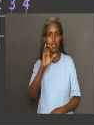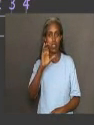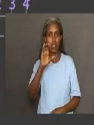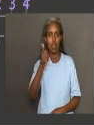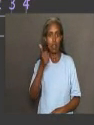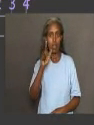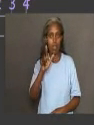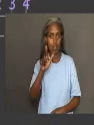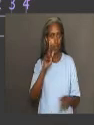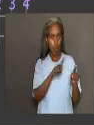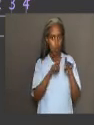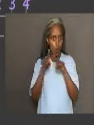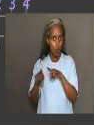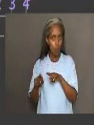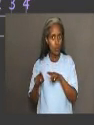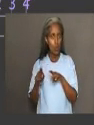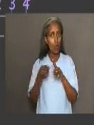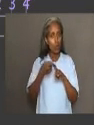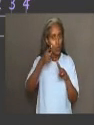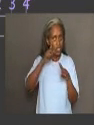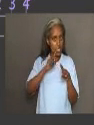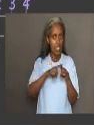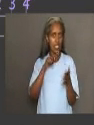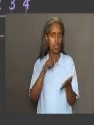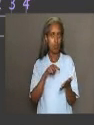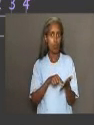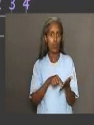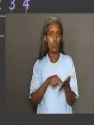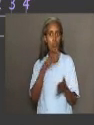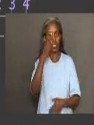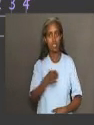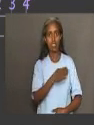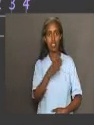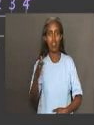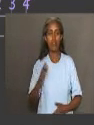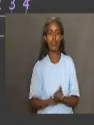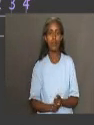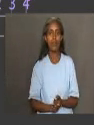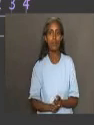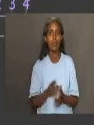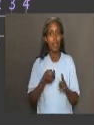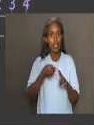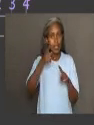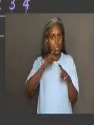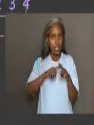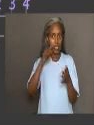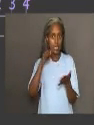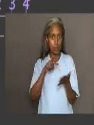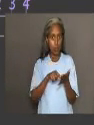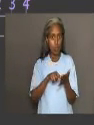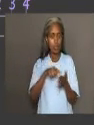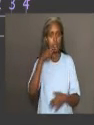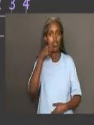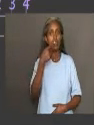Also, there is a turning point on the graphs. The turning point is